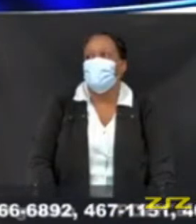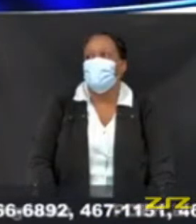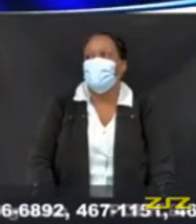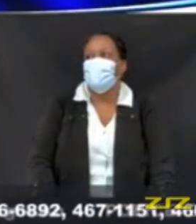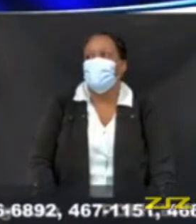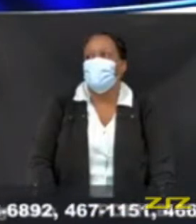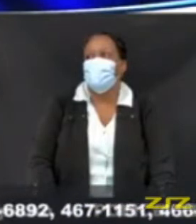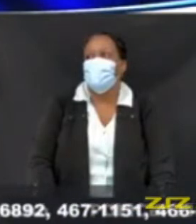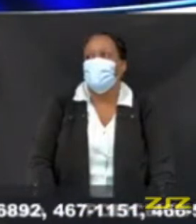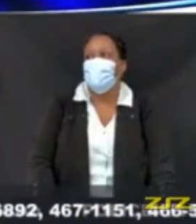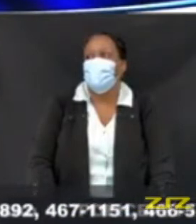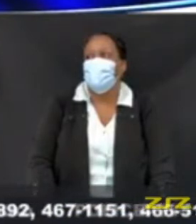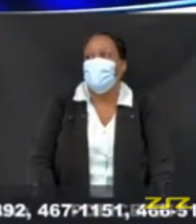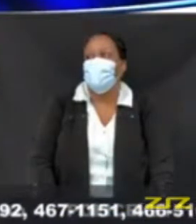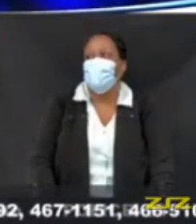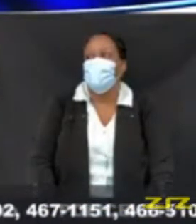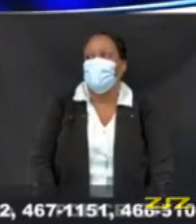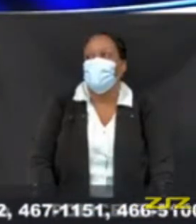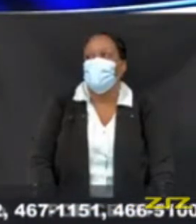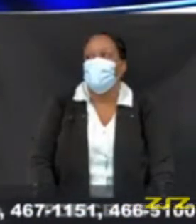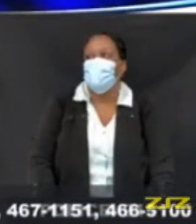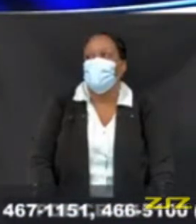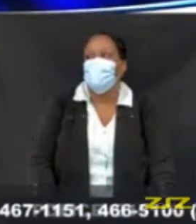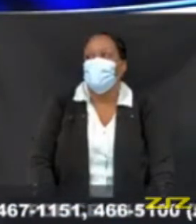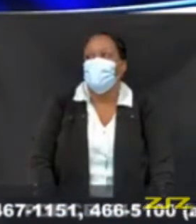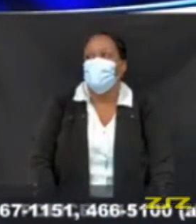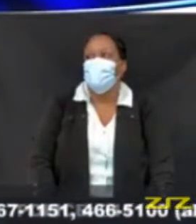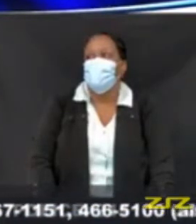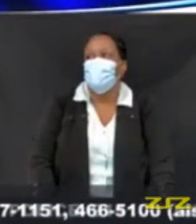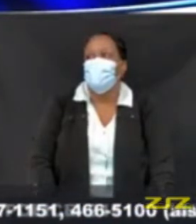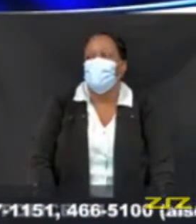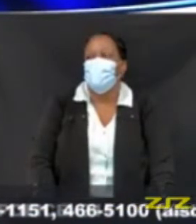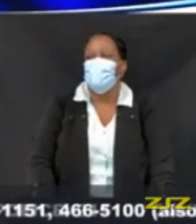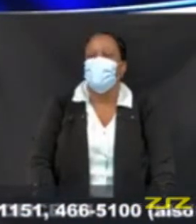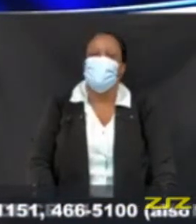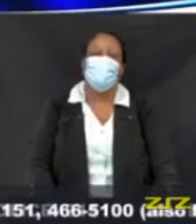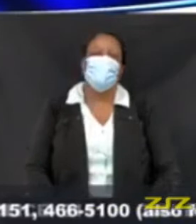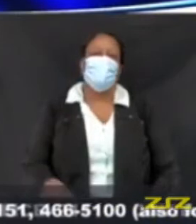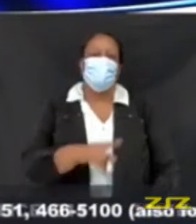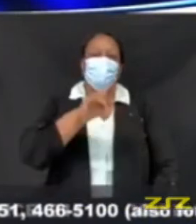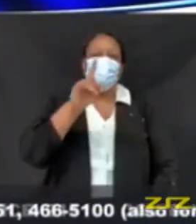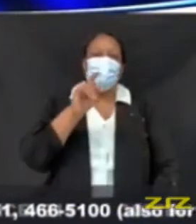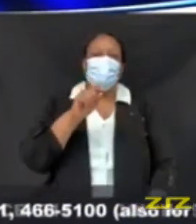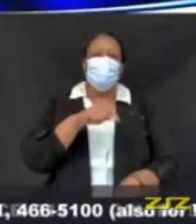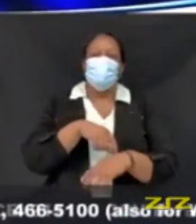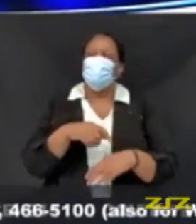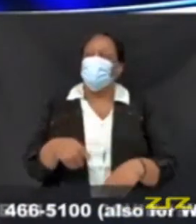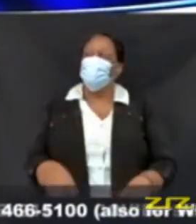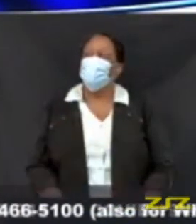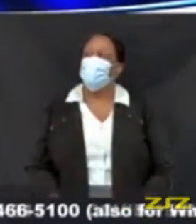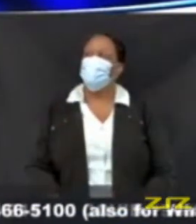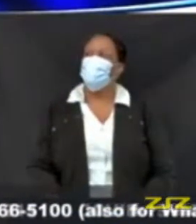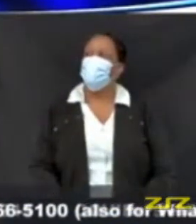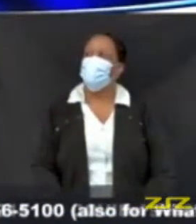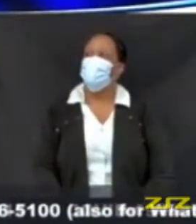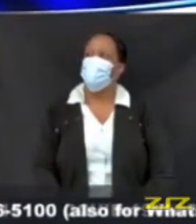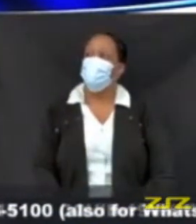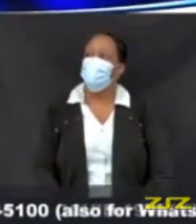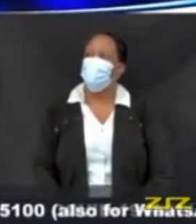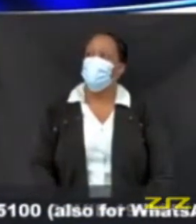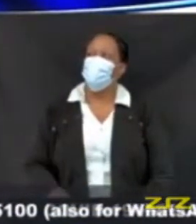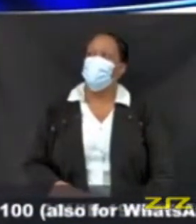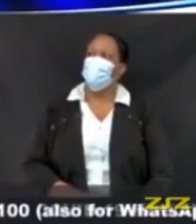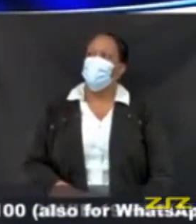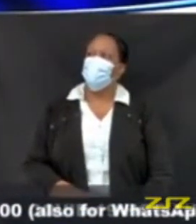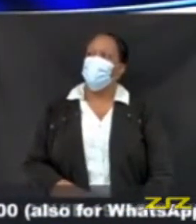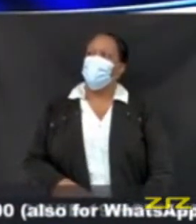individuals. Okay. First question, Von Radio. Can you confirm the last